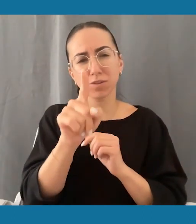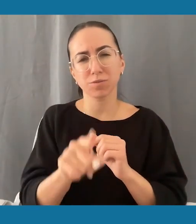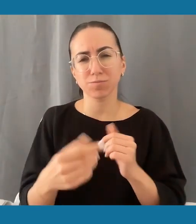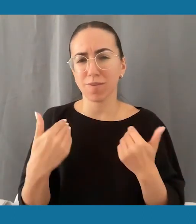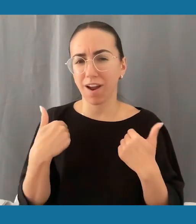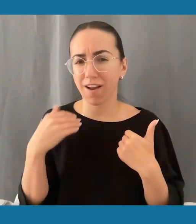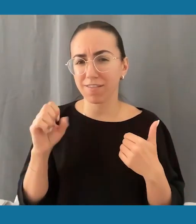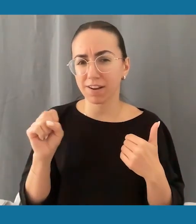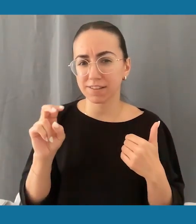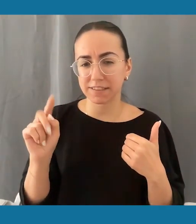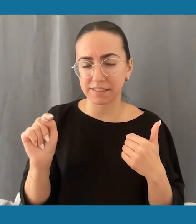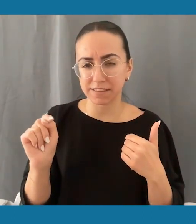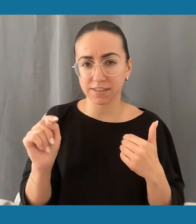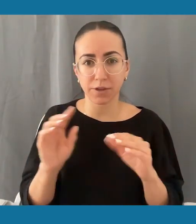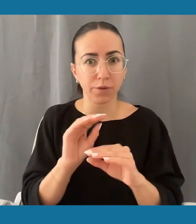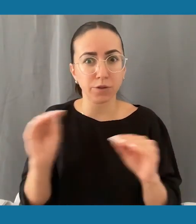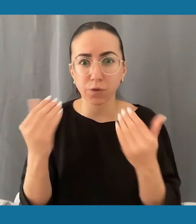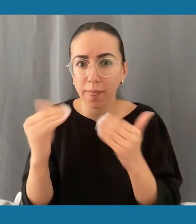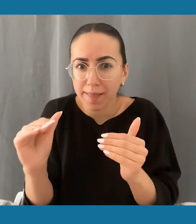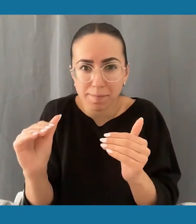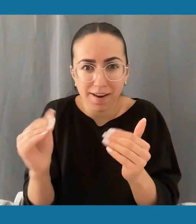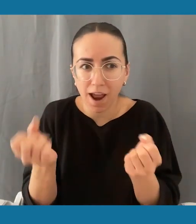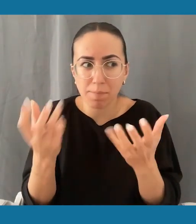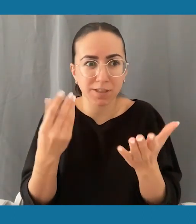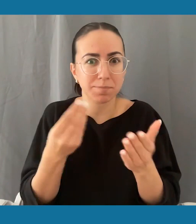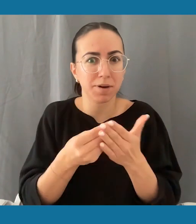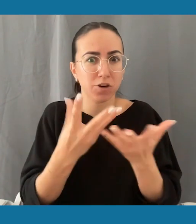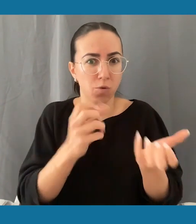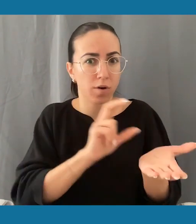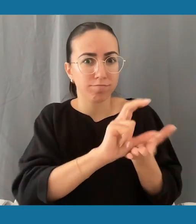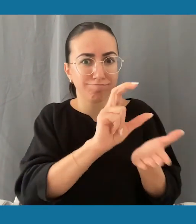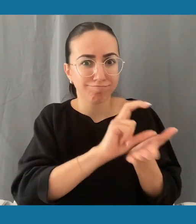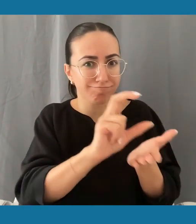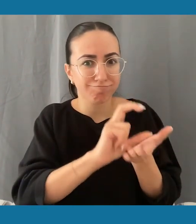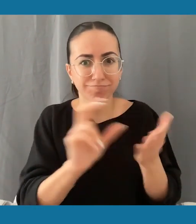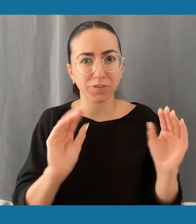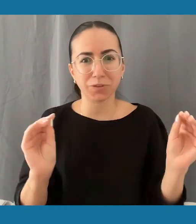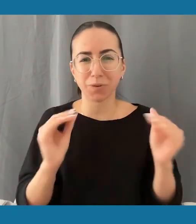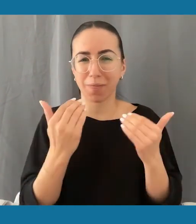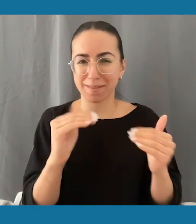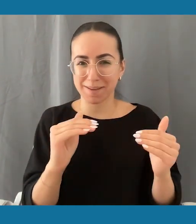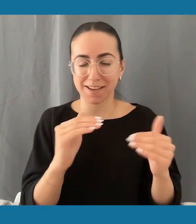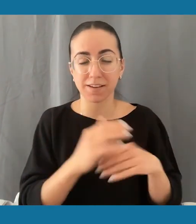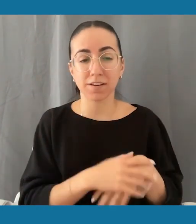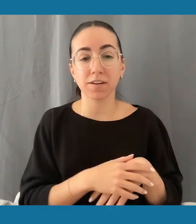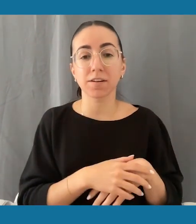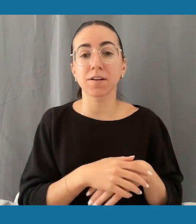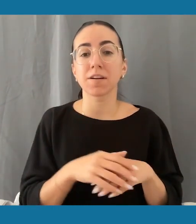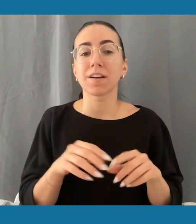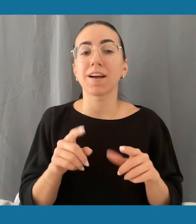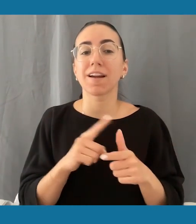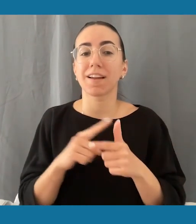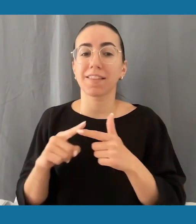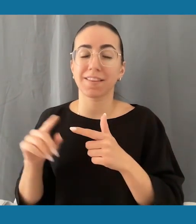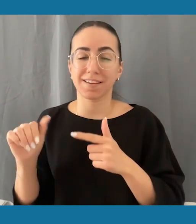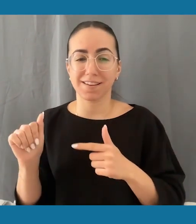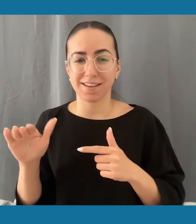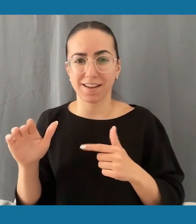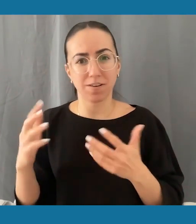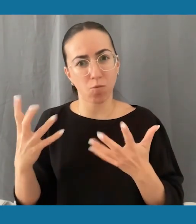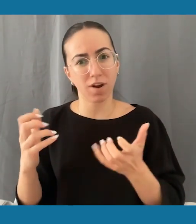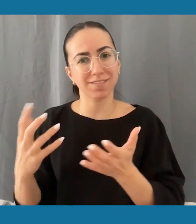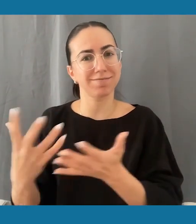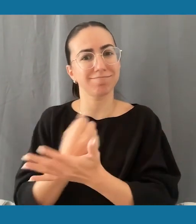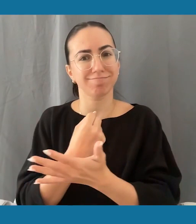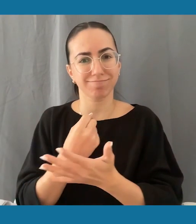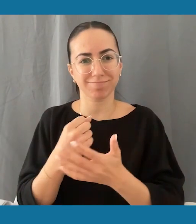can put into the special needs trust. Then you also want to have the ABLE account to take advantage of these much more permissive use of